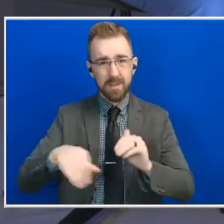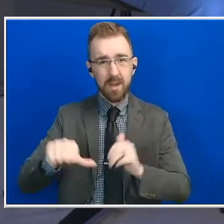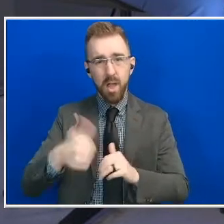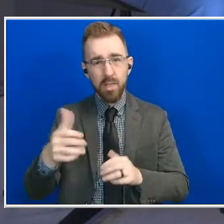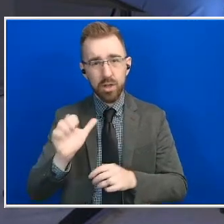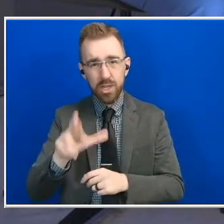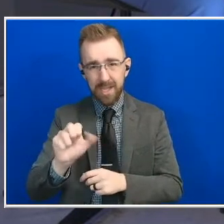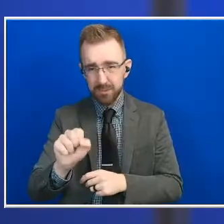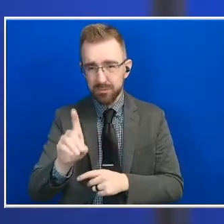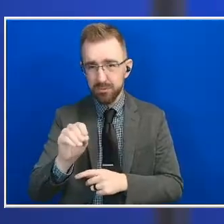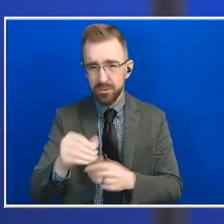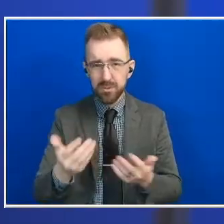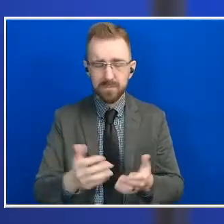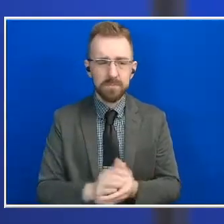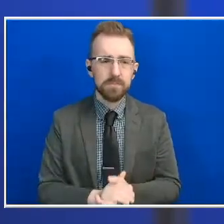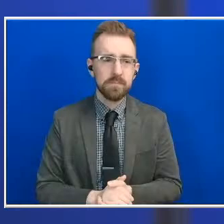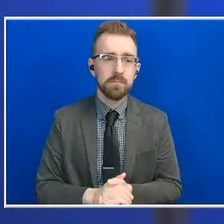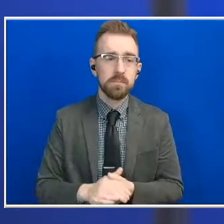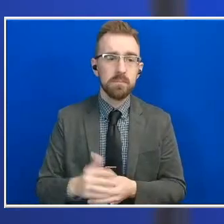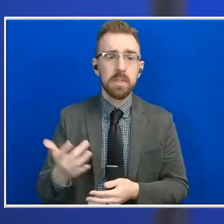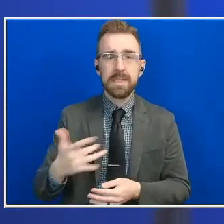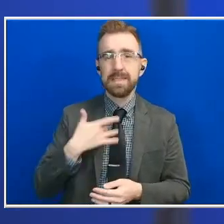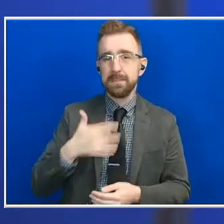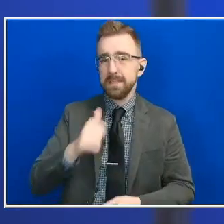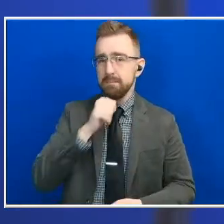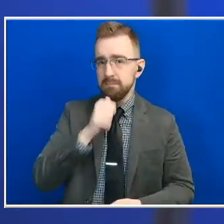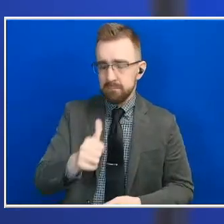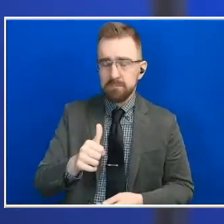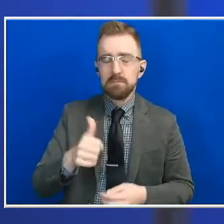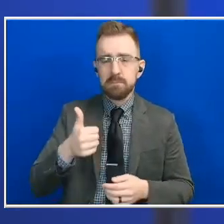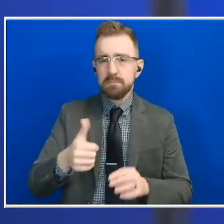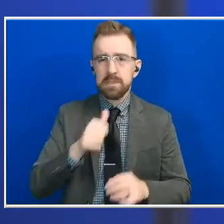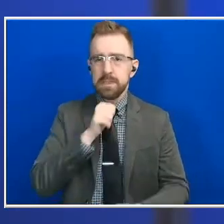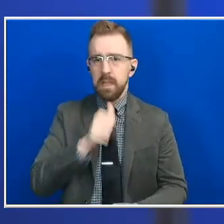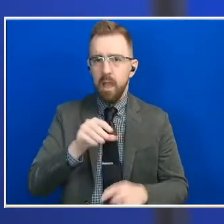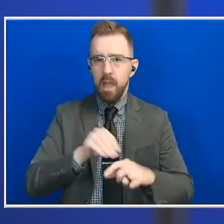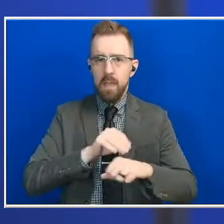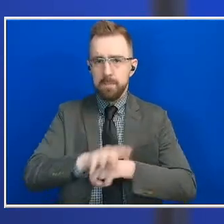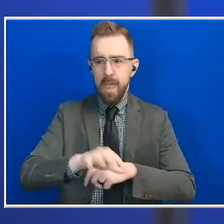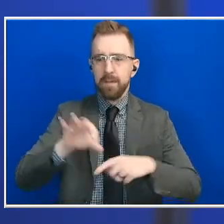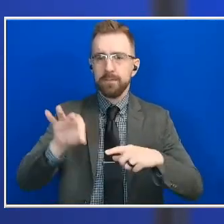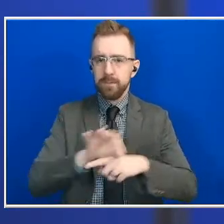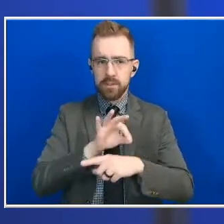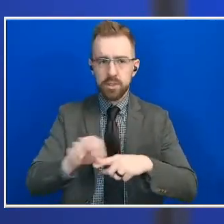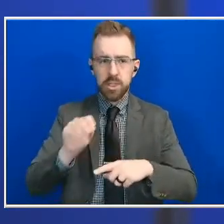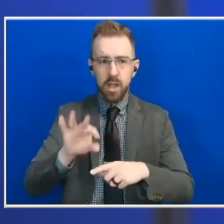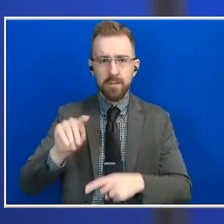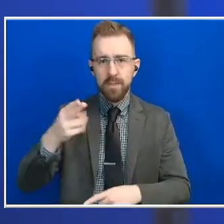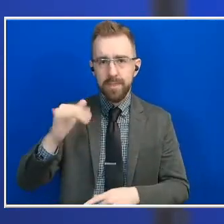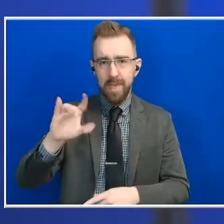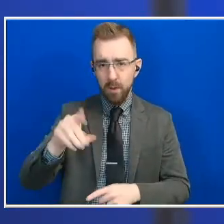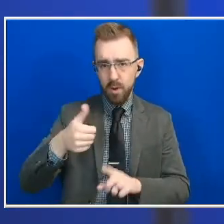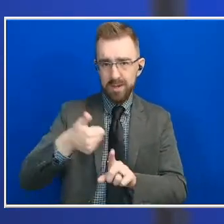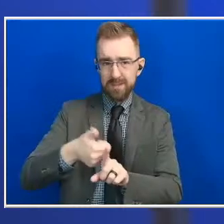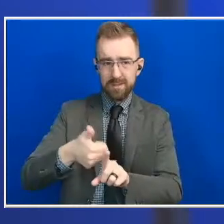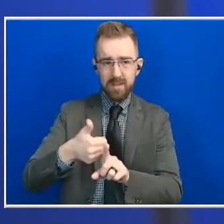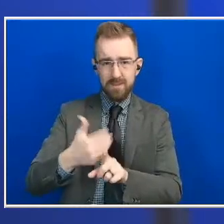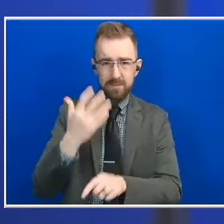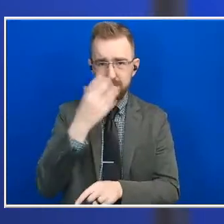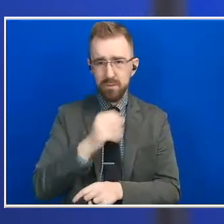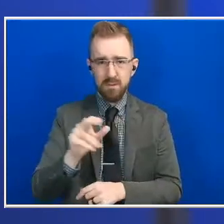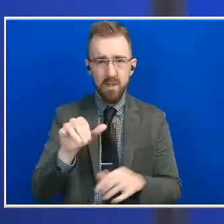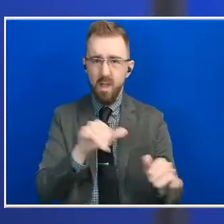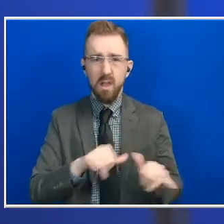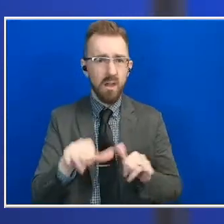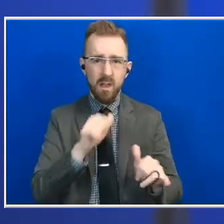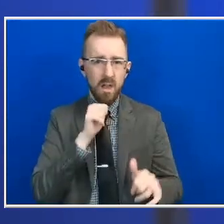Actually, typically not. It actually usually does not impact the function of the thyroid itself. It's pretty uncommon for that to happen. But the